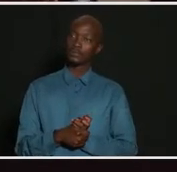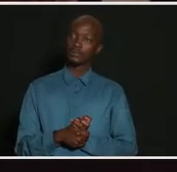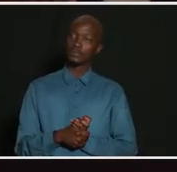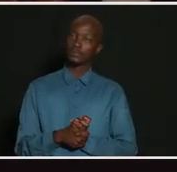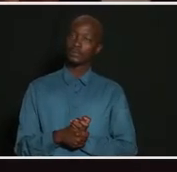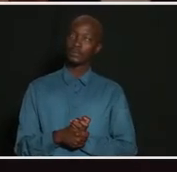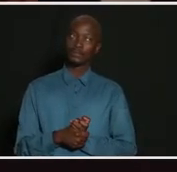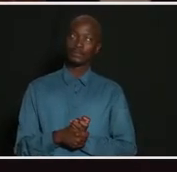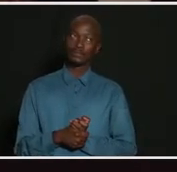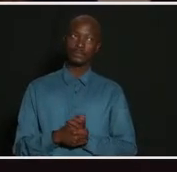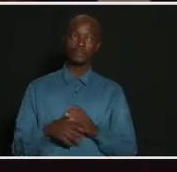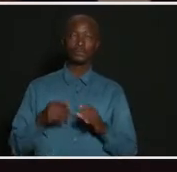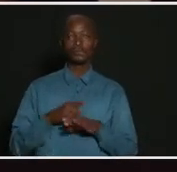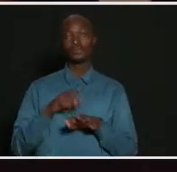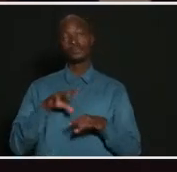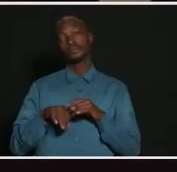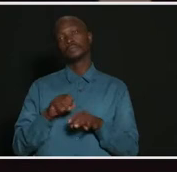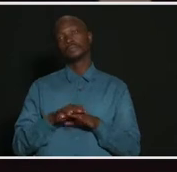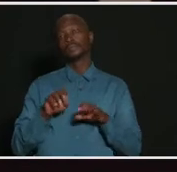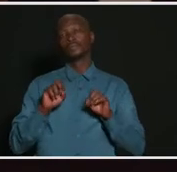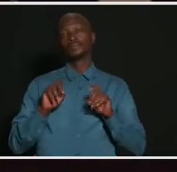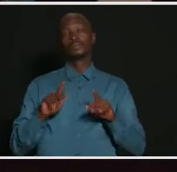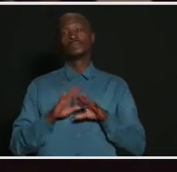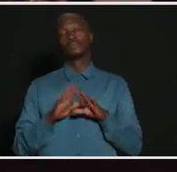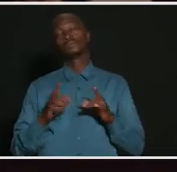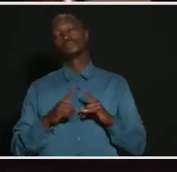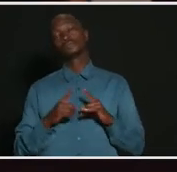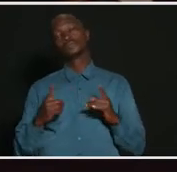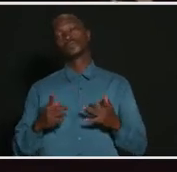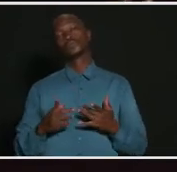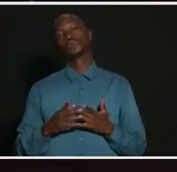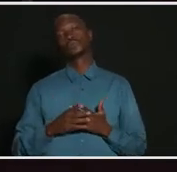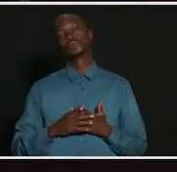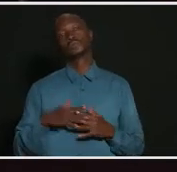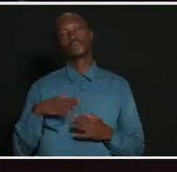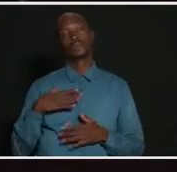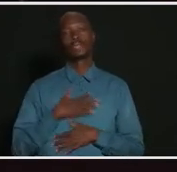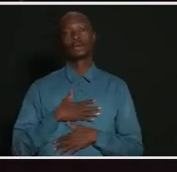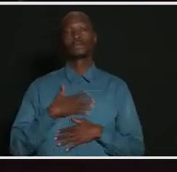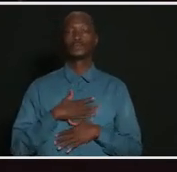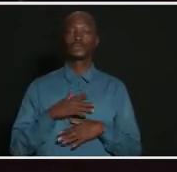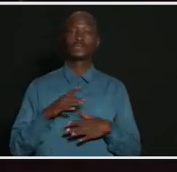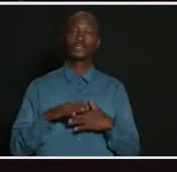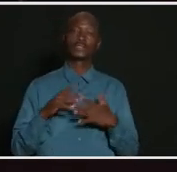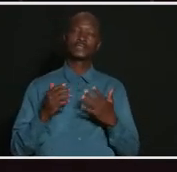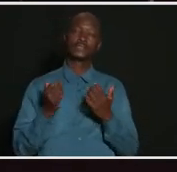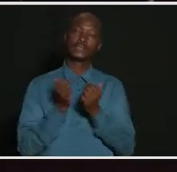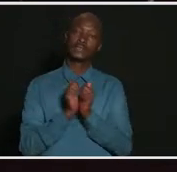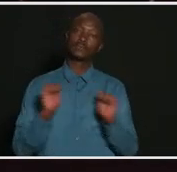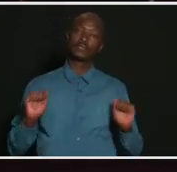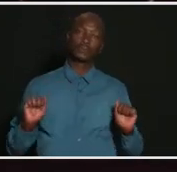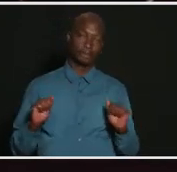uh let's take this opportunity to appreciate democracy